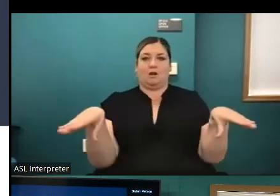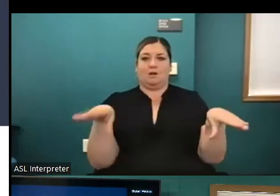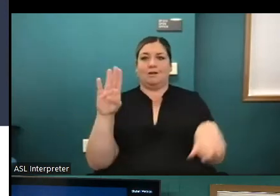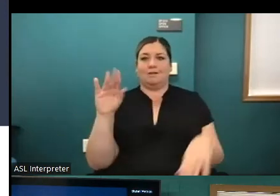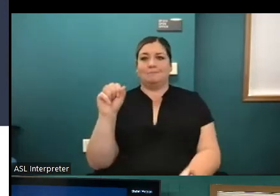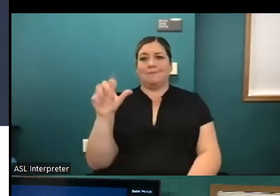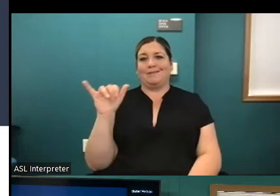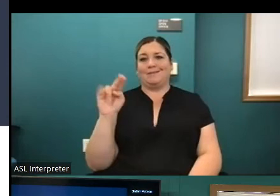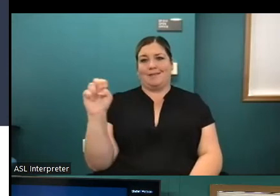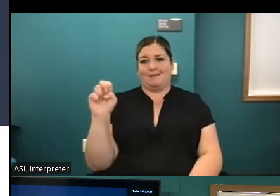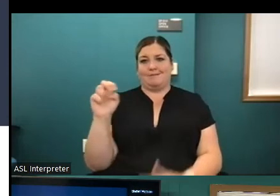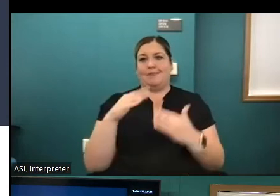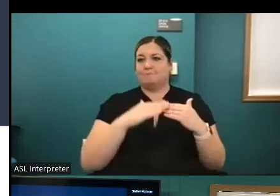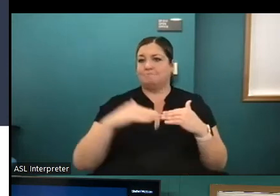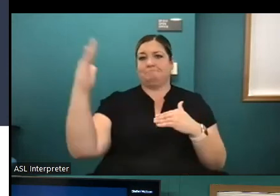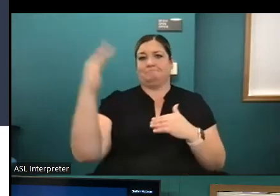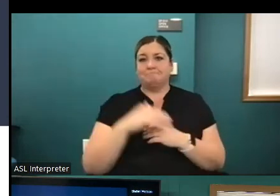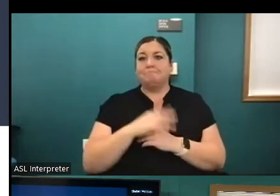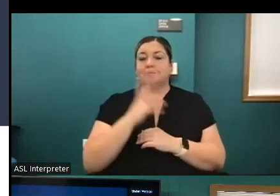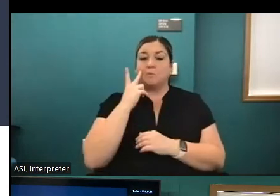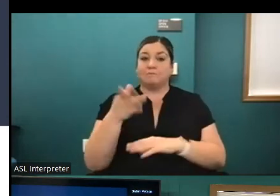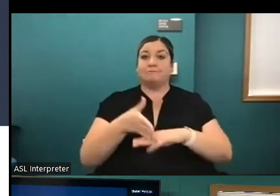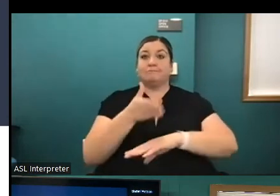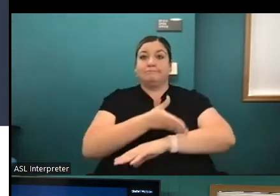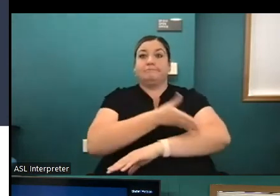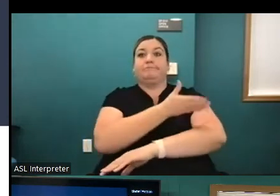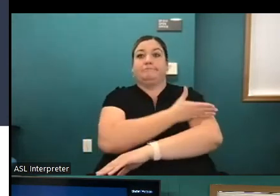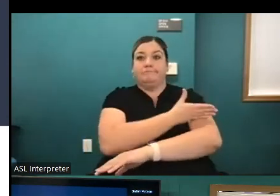forward. We want to see improvement over time.